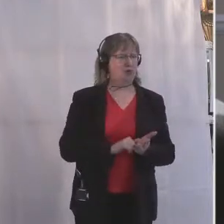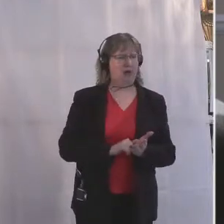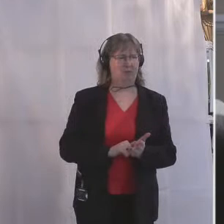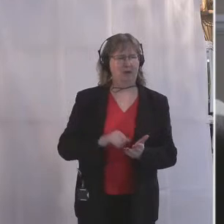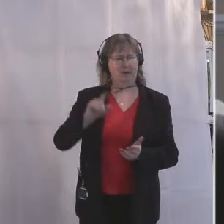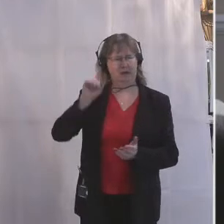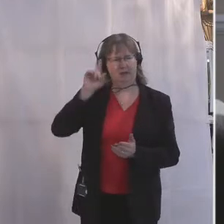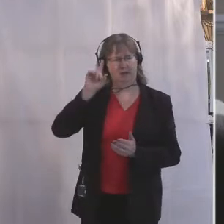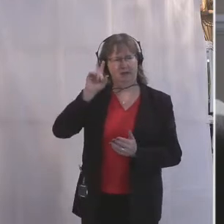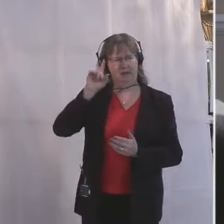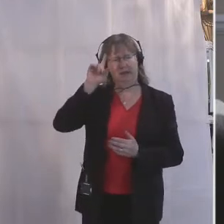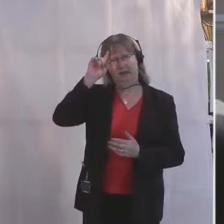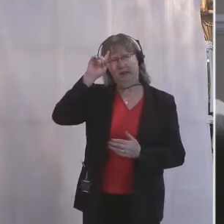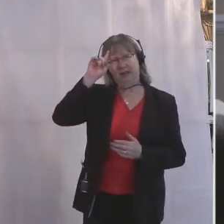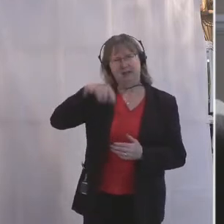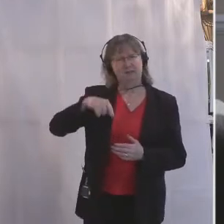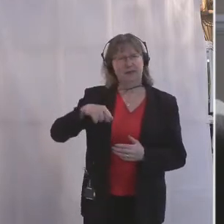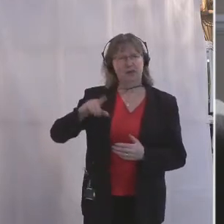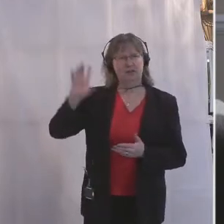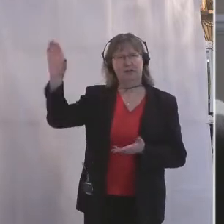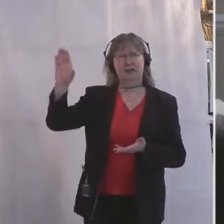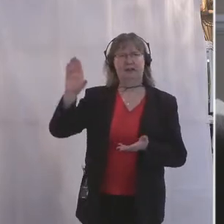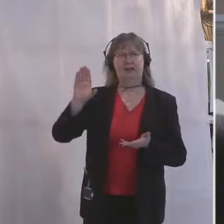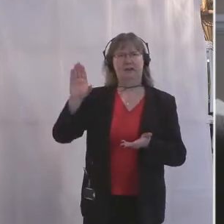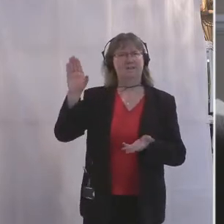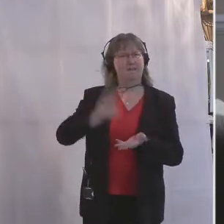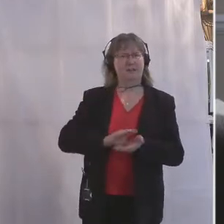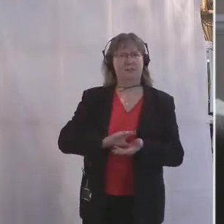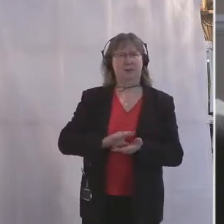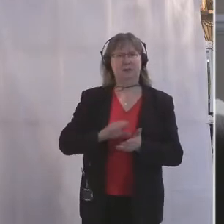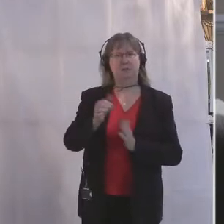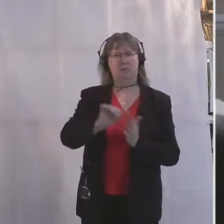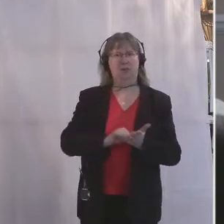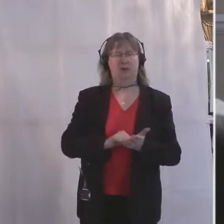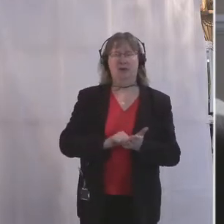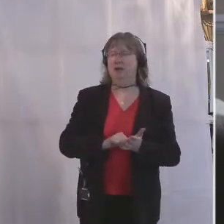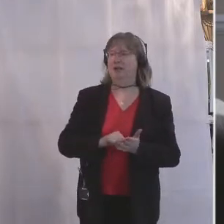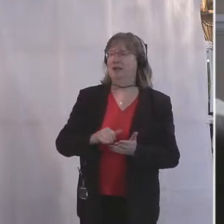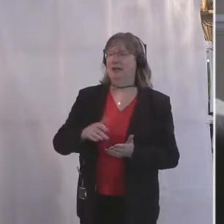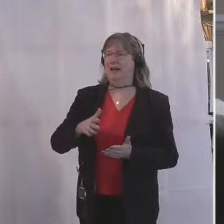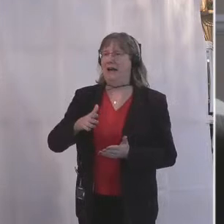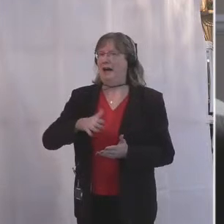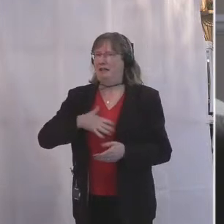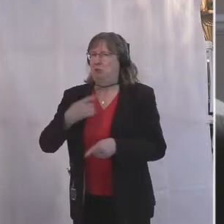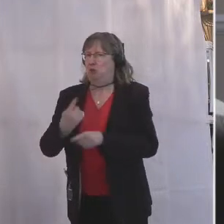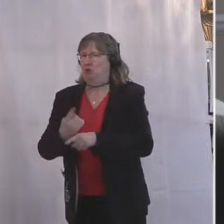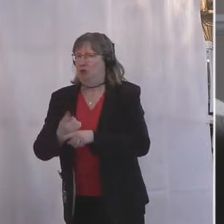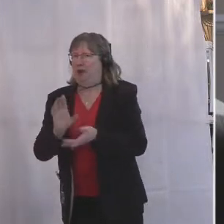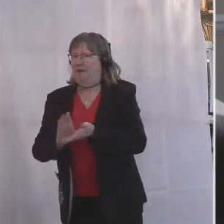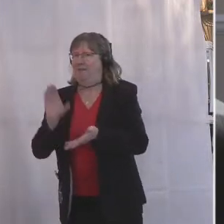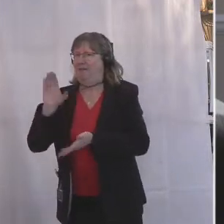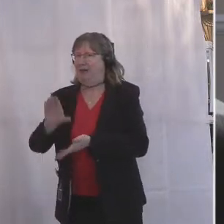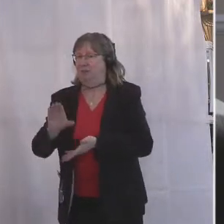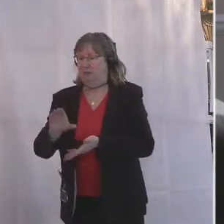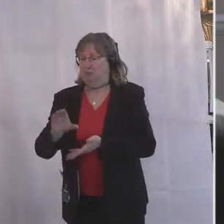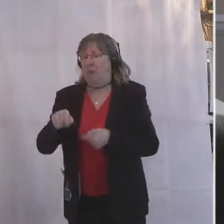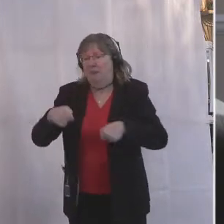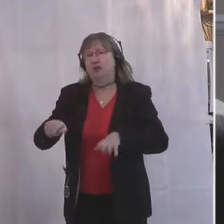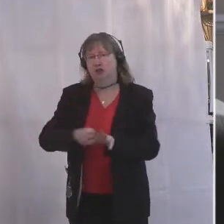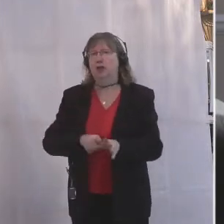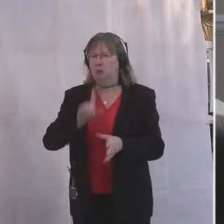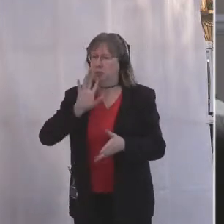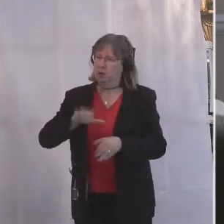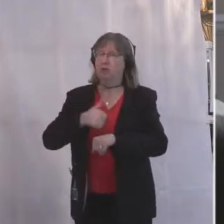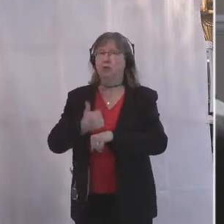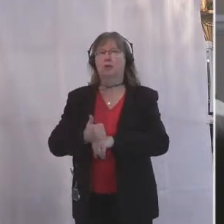Innovate Edge Investability program, and I've deliberately avoided raising investment until this year, so we're just about to do that now. And